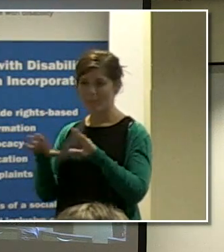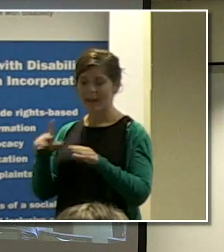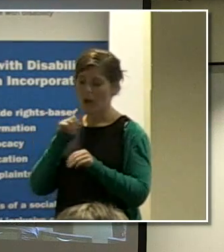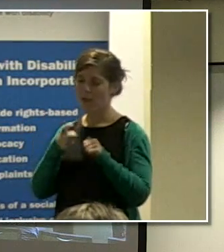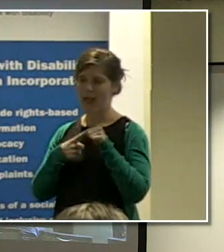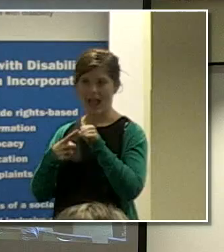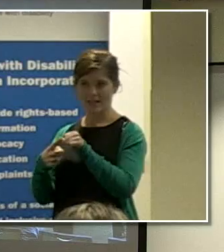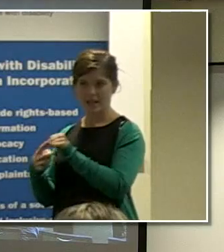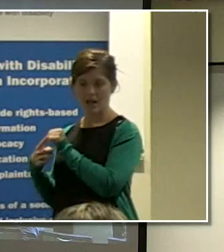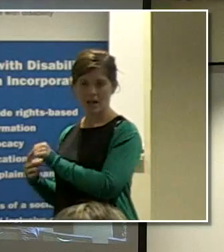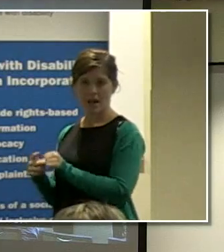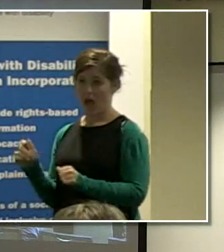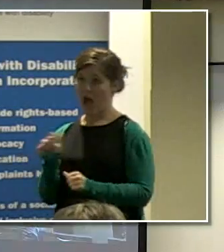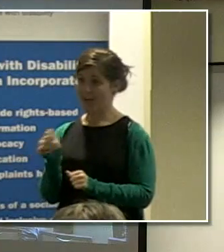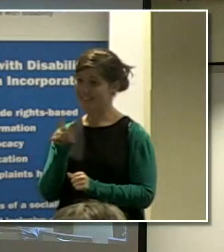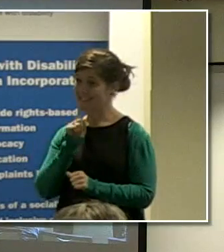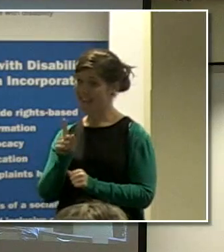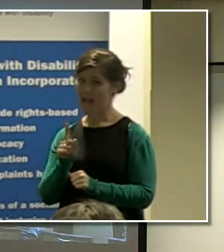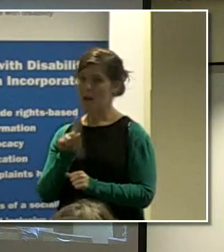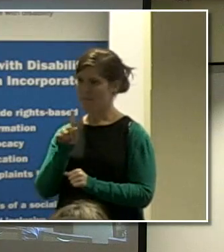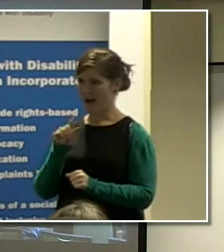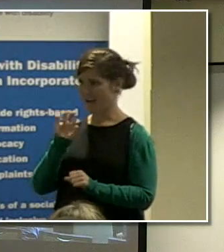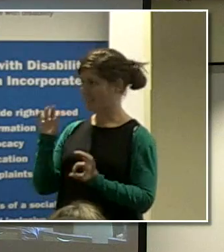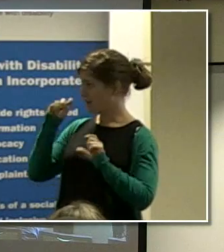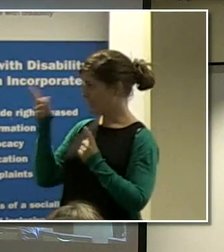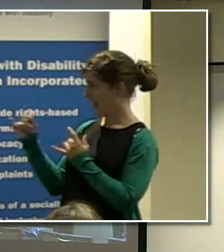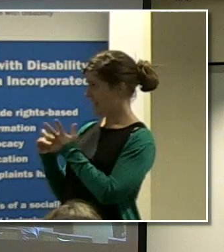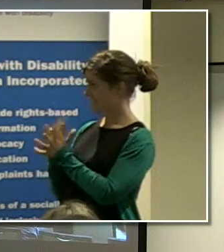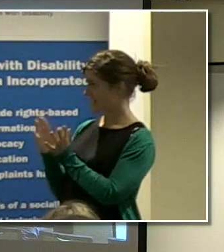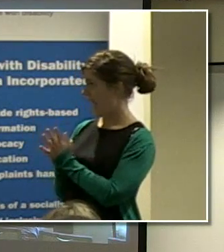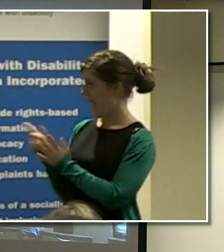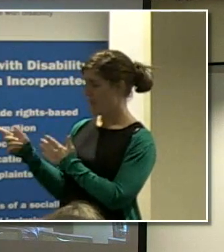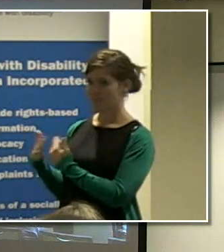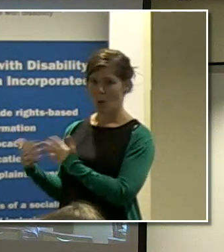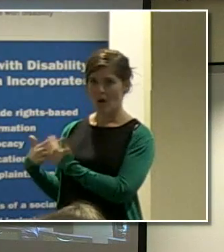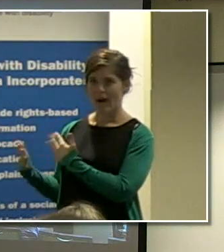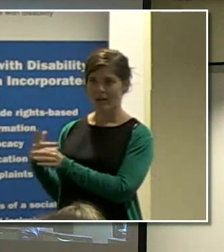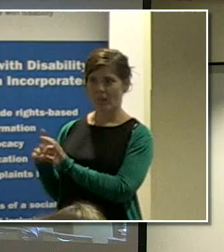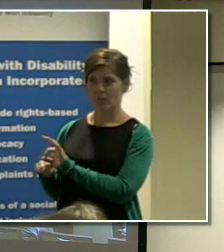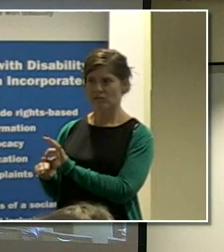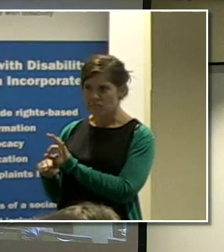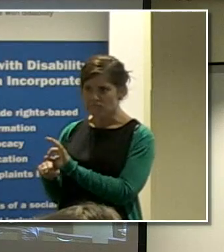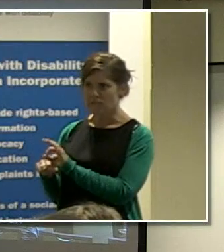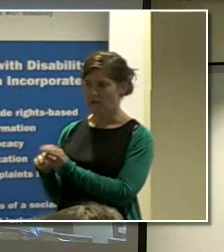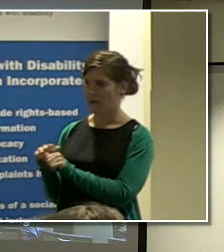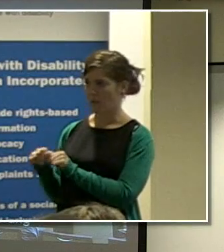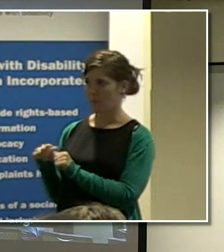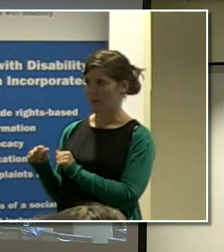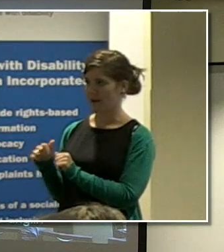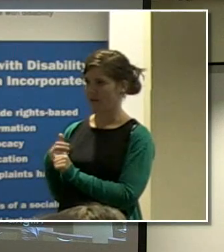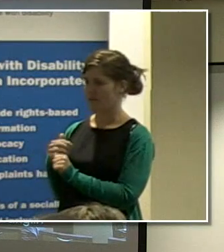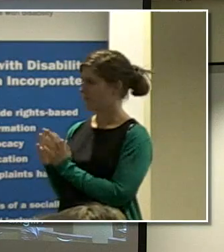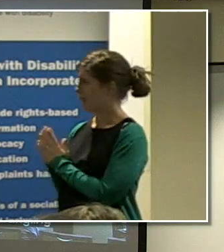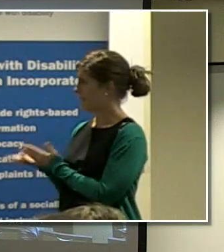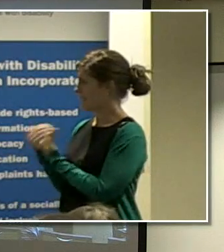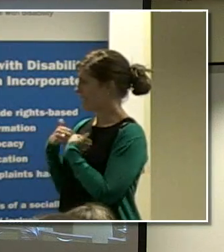did make that commitment before I knew Samantha was doing the wrangling, so I might have to beg an extra